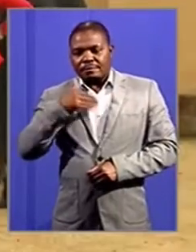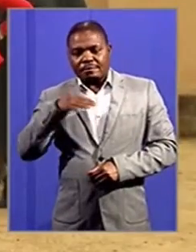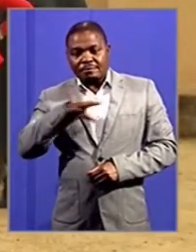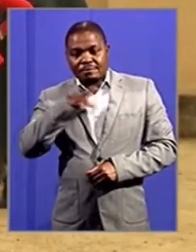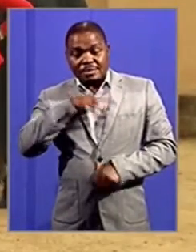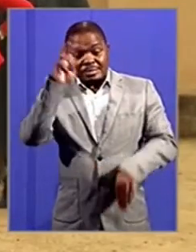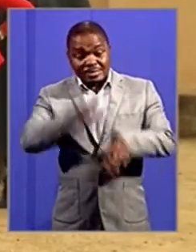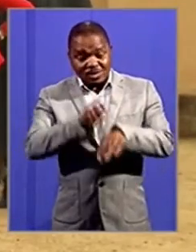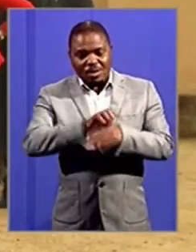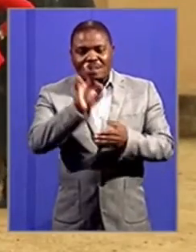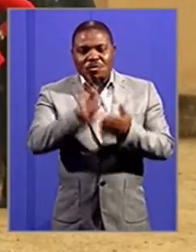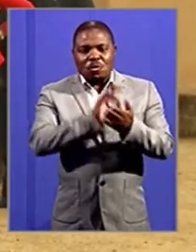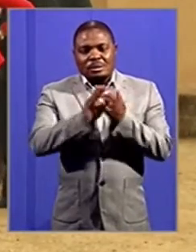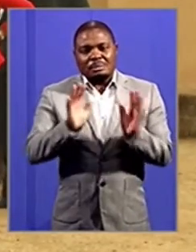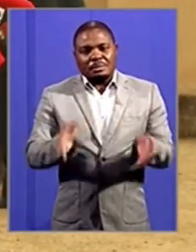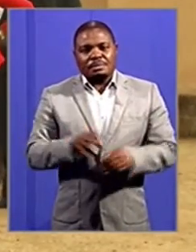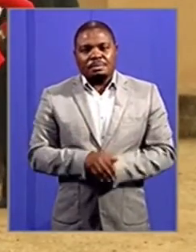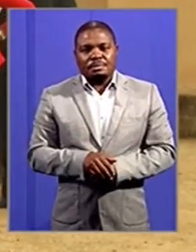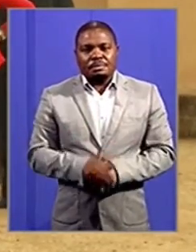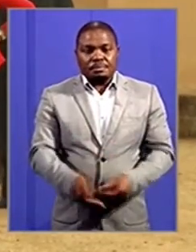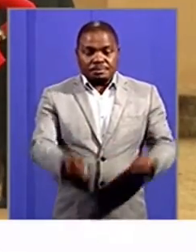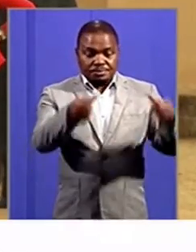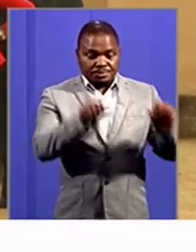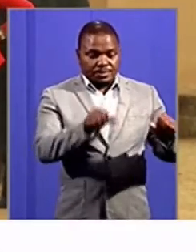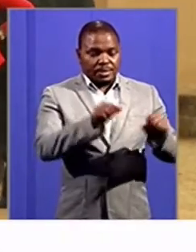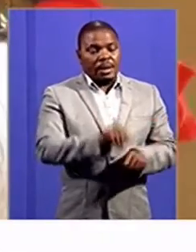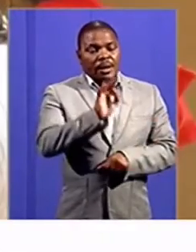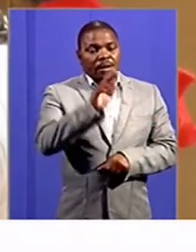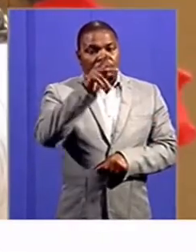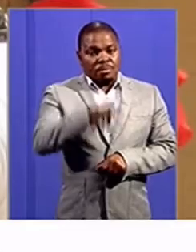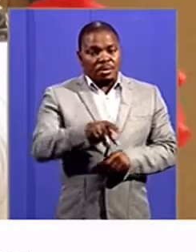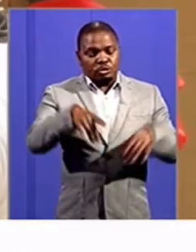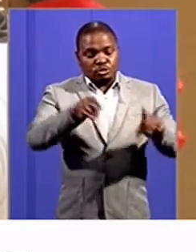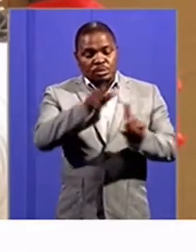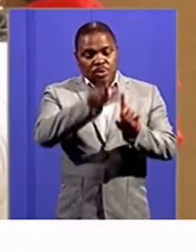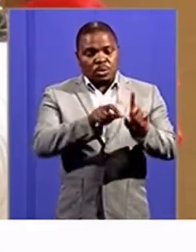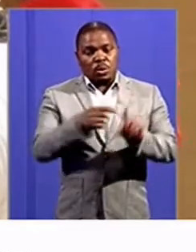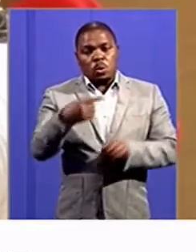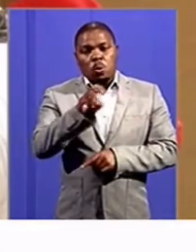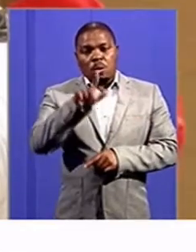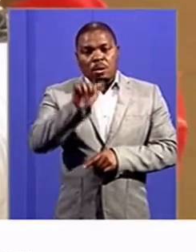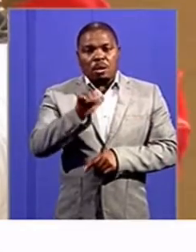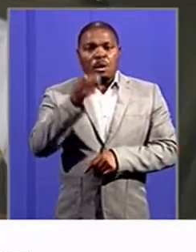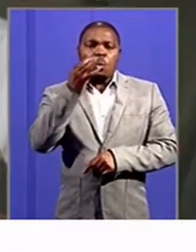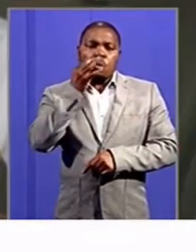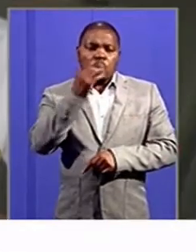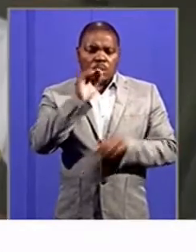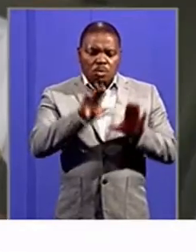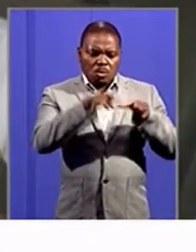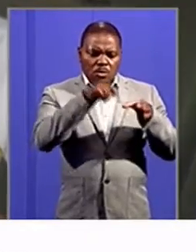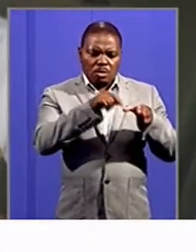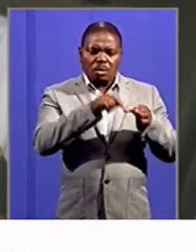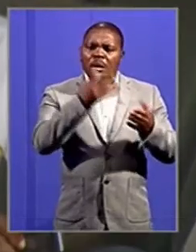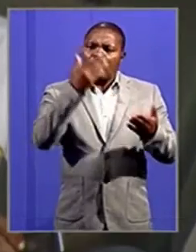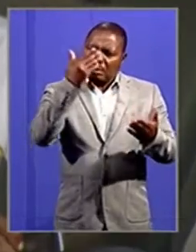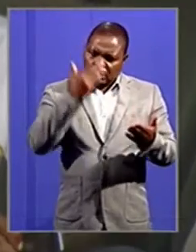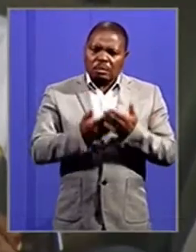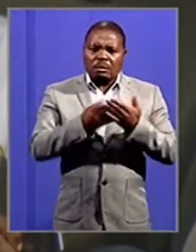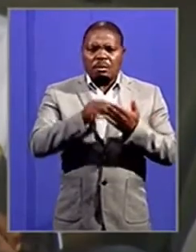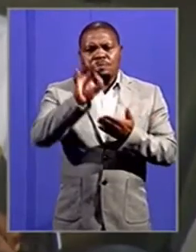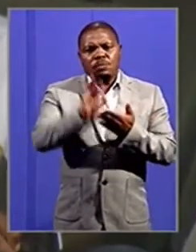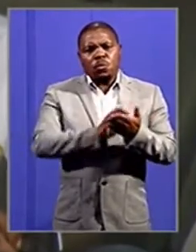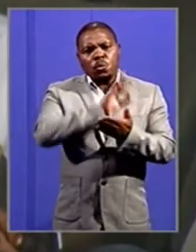people. Ka go le lengwe modulasetulo wa mokgatlo wa Inkatha Freedom Party Blessed Kwala o re mokgatlo wa gabe o na le monyetla wa go thopa dikgetho tša mebušo